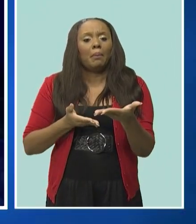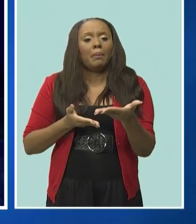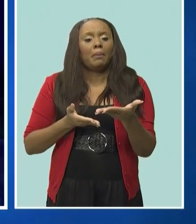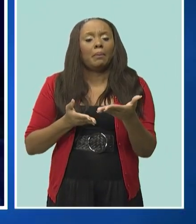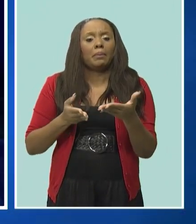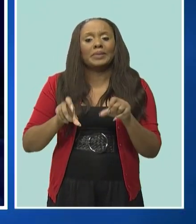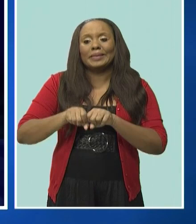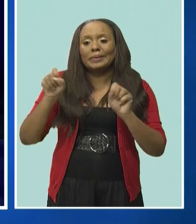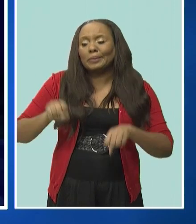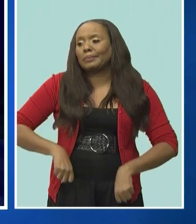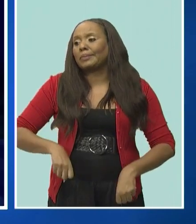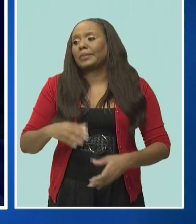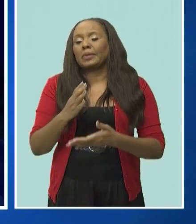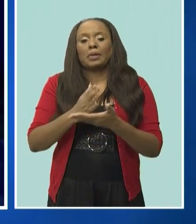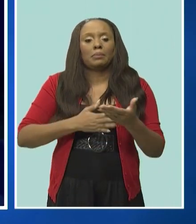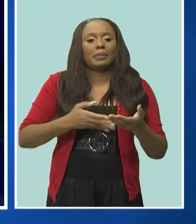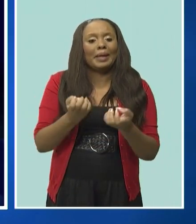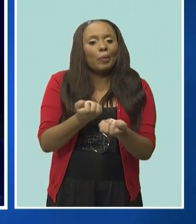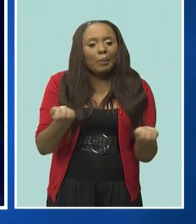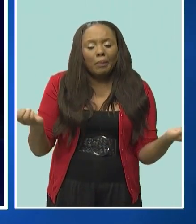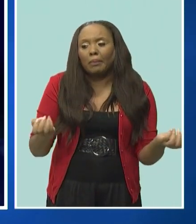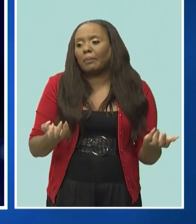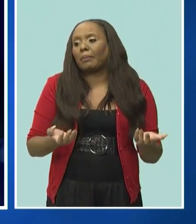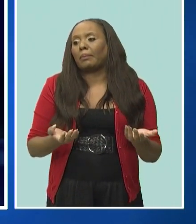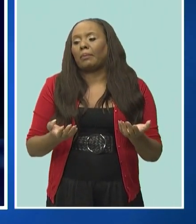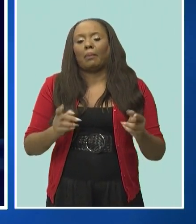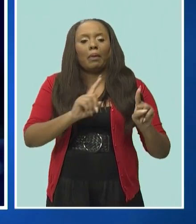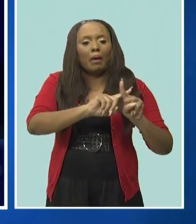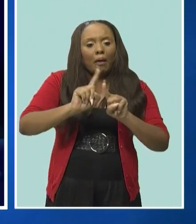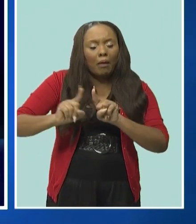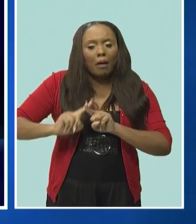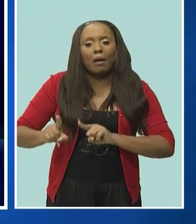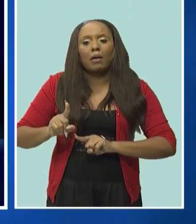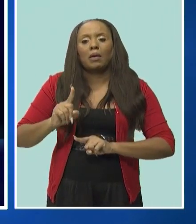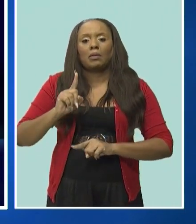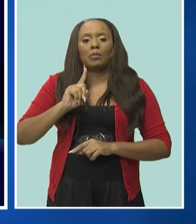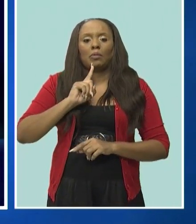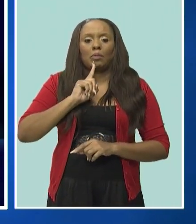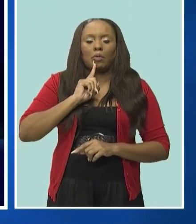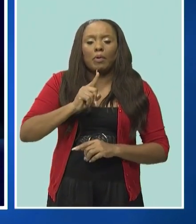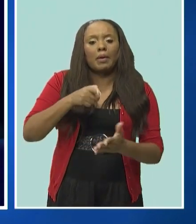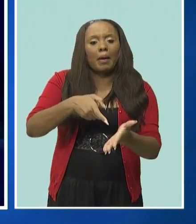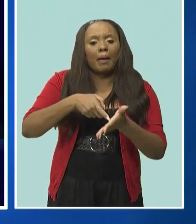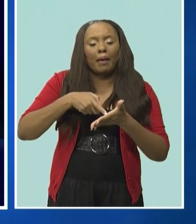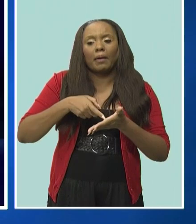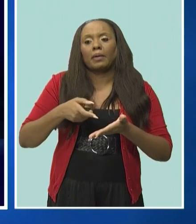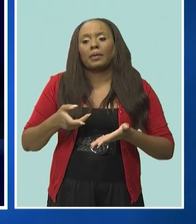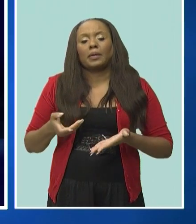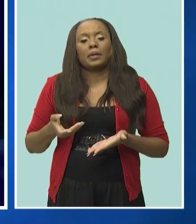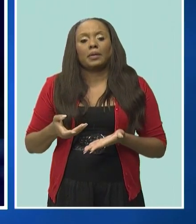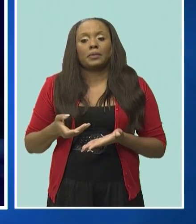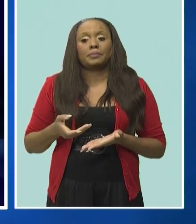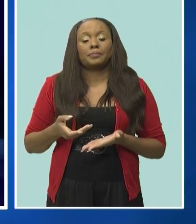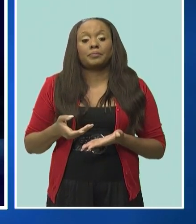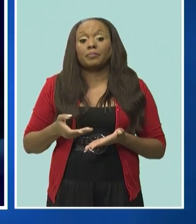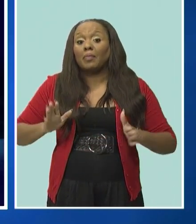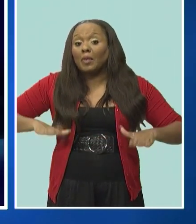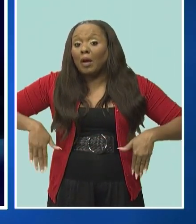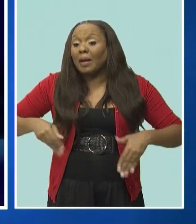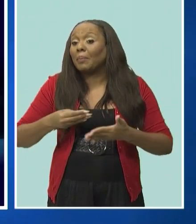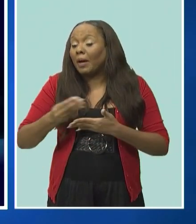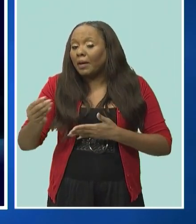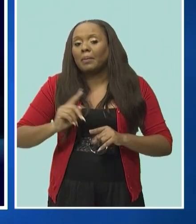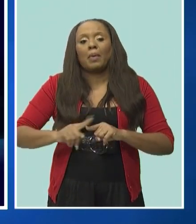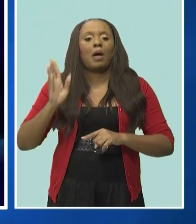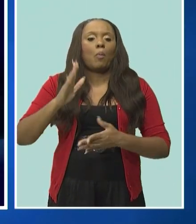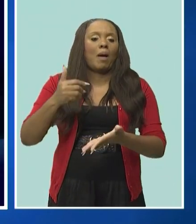systems and some of the infrastructure that will be needed. That is not under cards as yet, but in due course, we